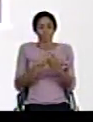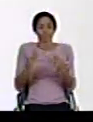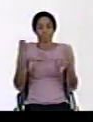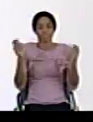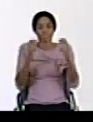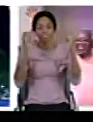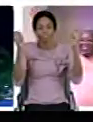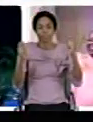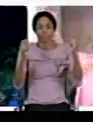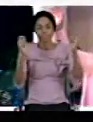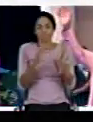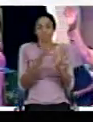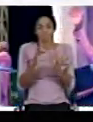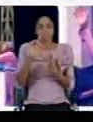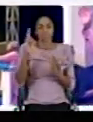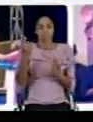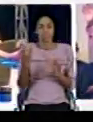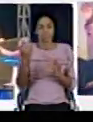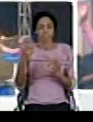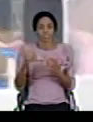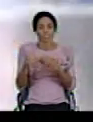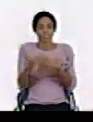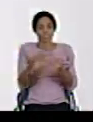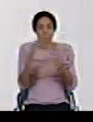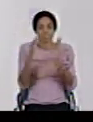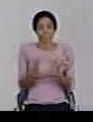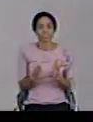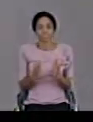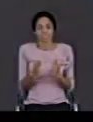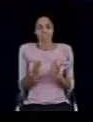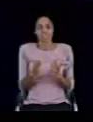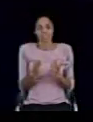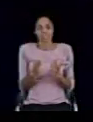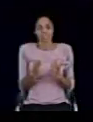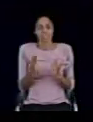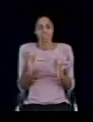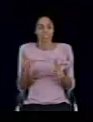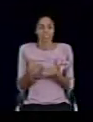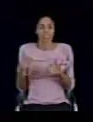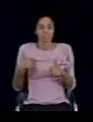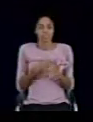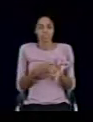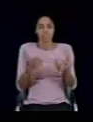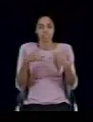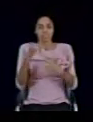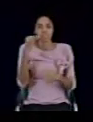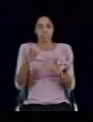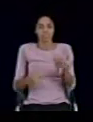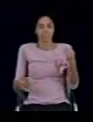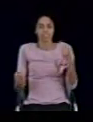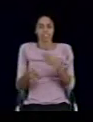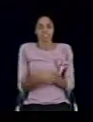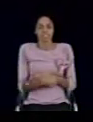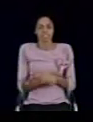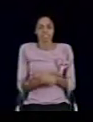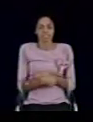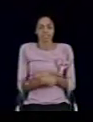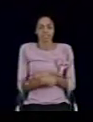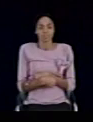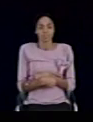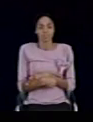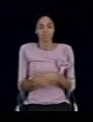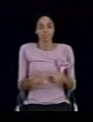master celebrant. And there's more as we come to the last day, May edition of the